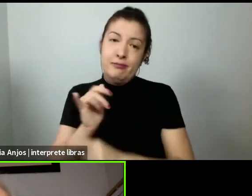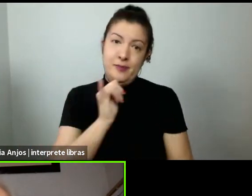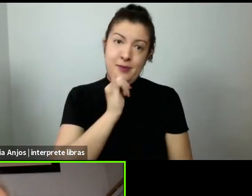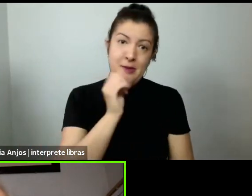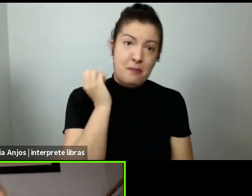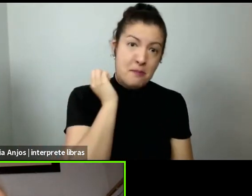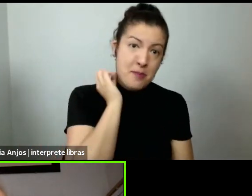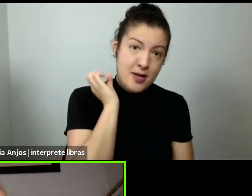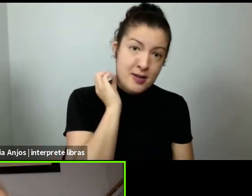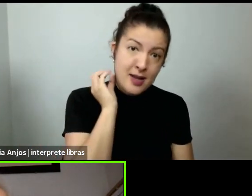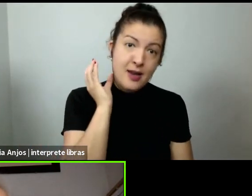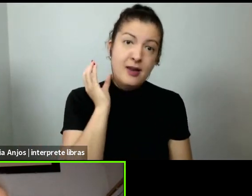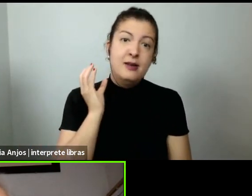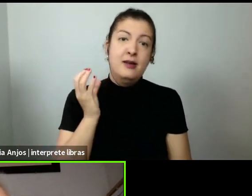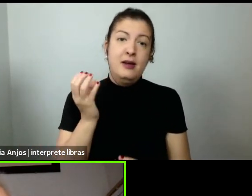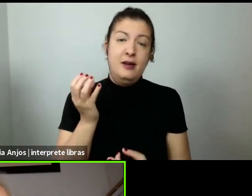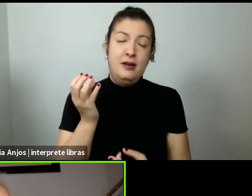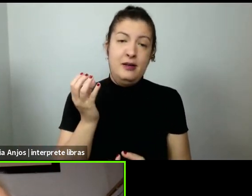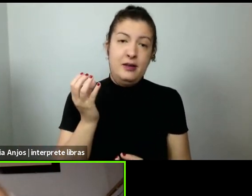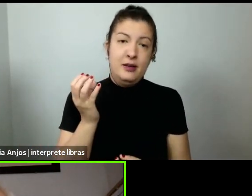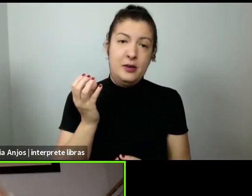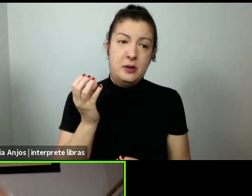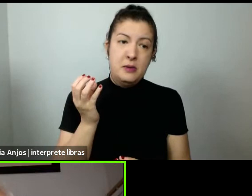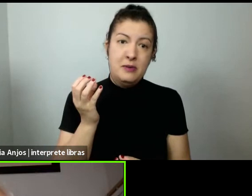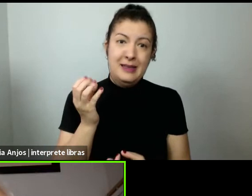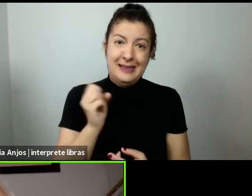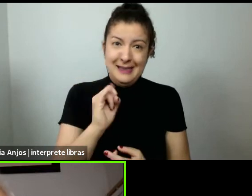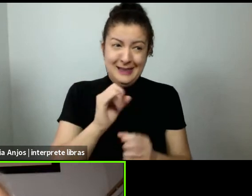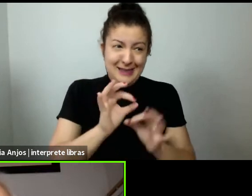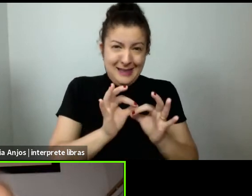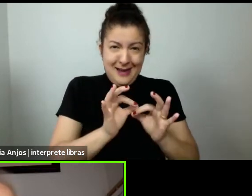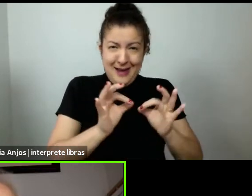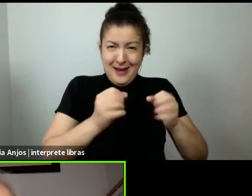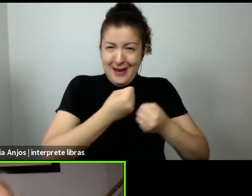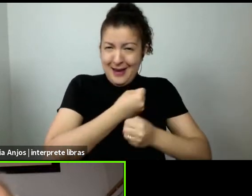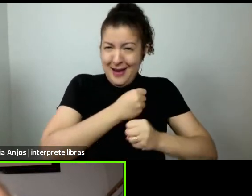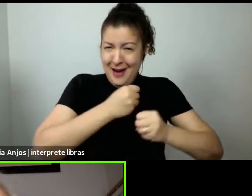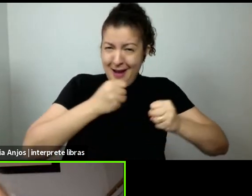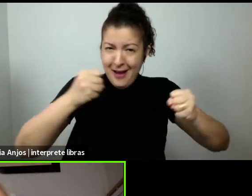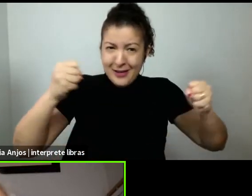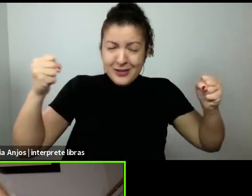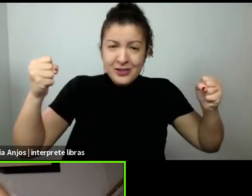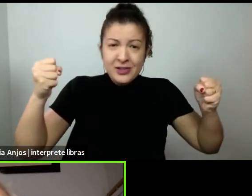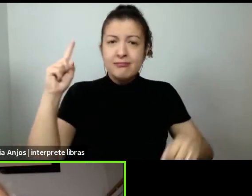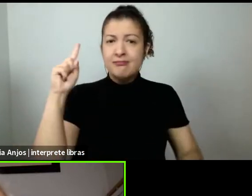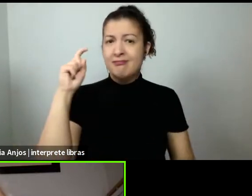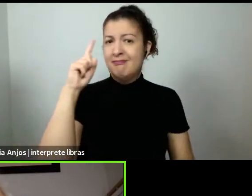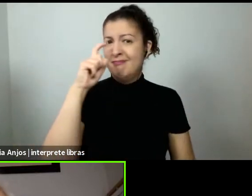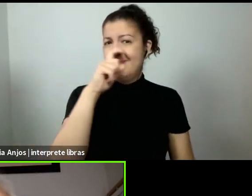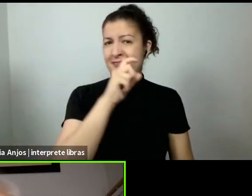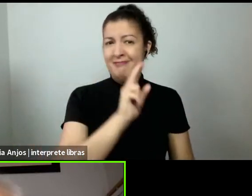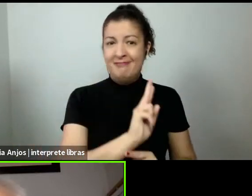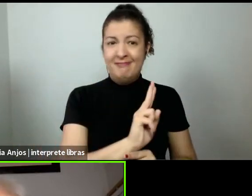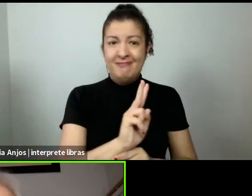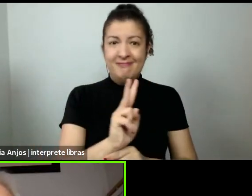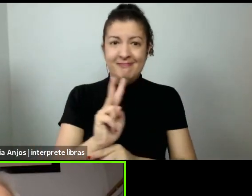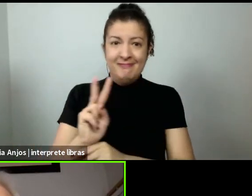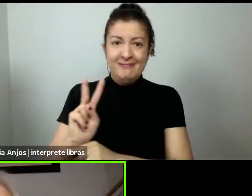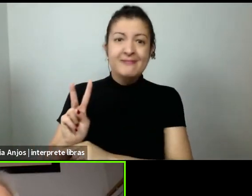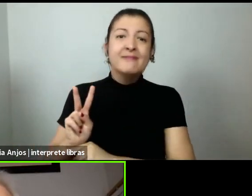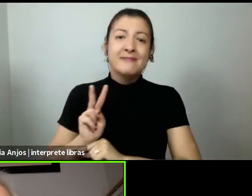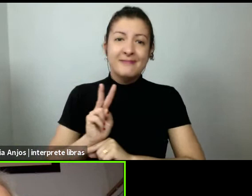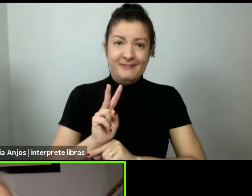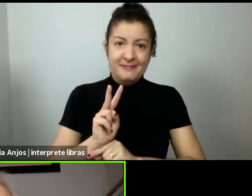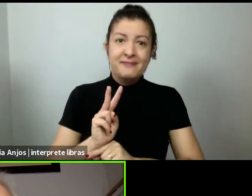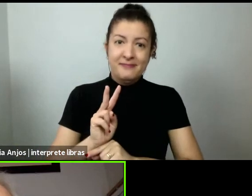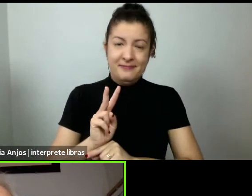mixed area, it can be really difficult. So that's one thing I would say to start to answer that